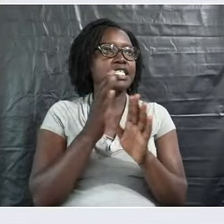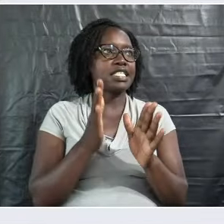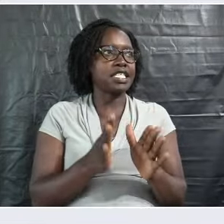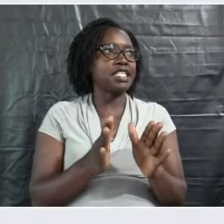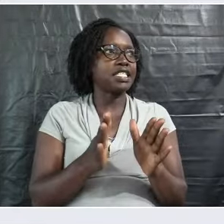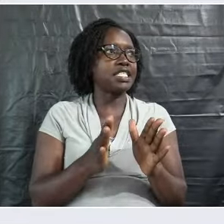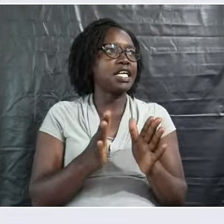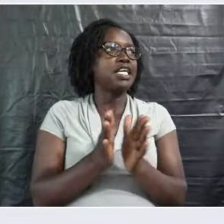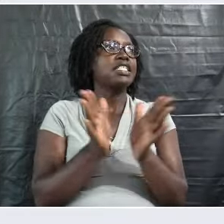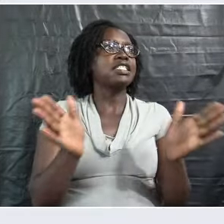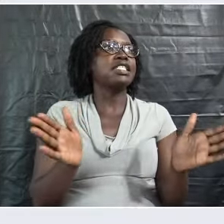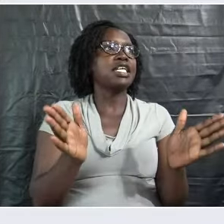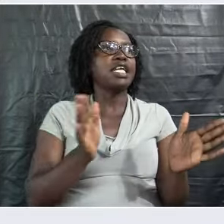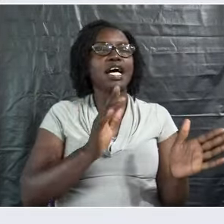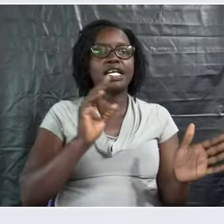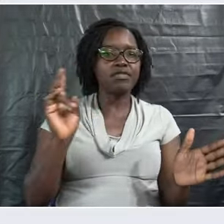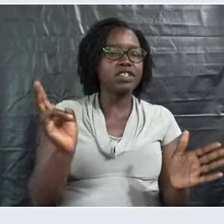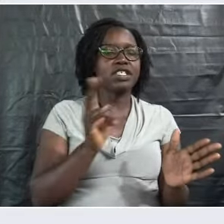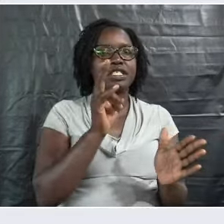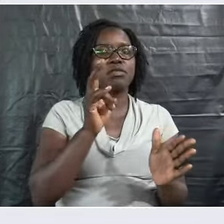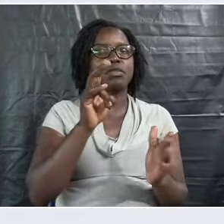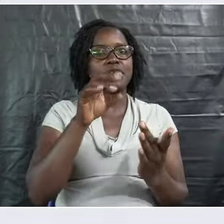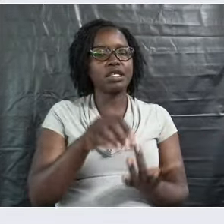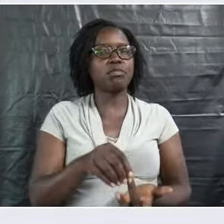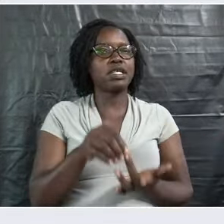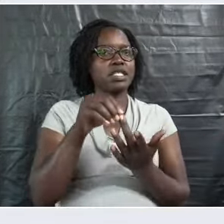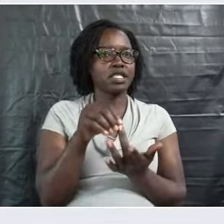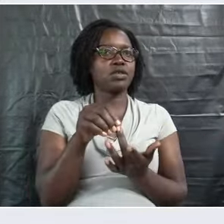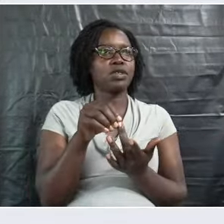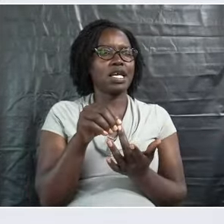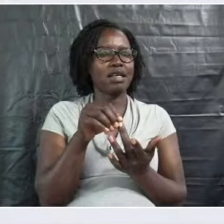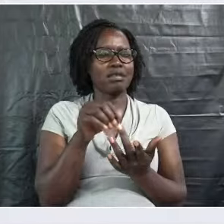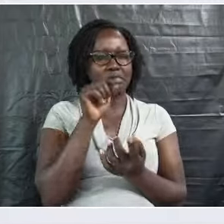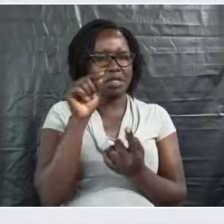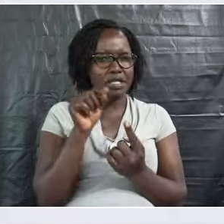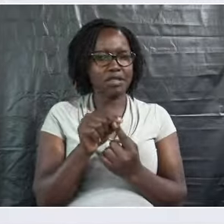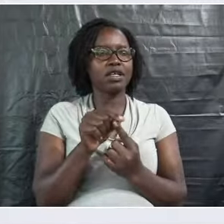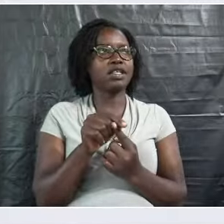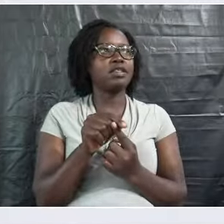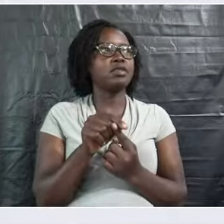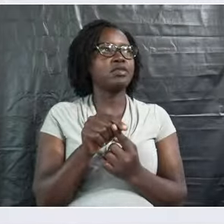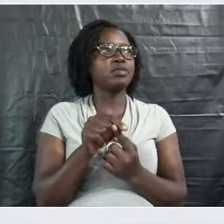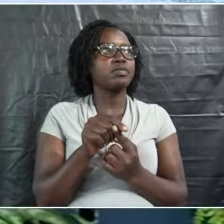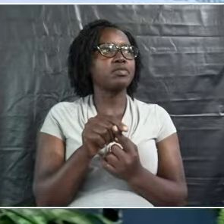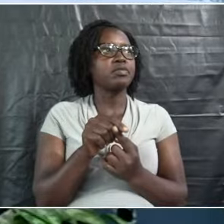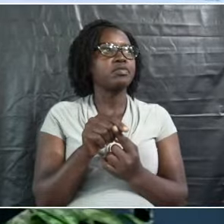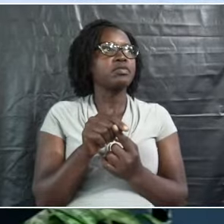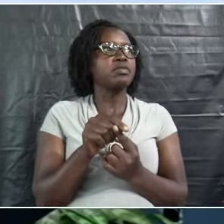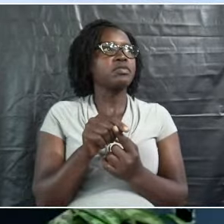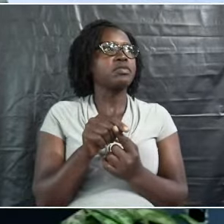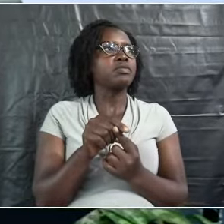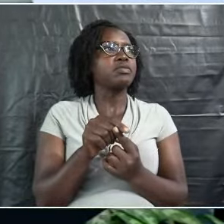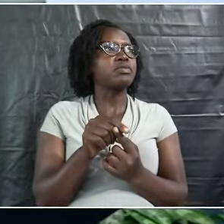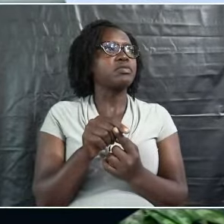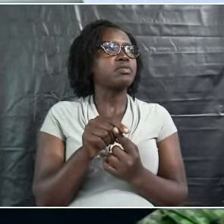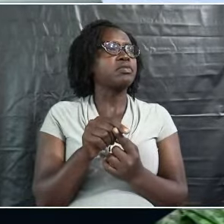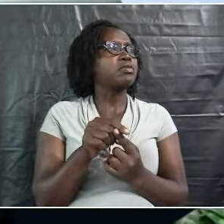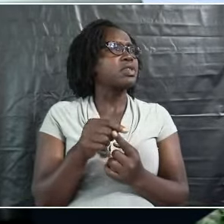Christianity generally, and Adventism in particular. You see,